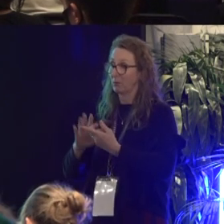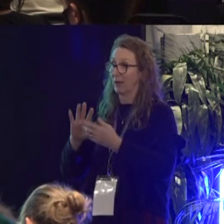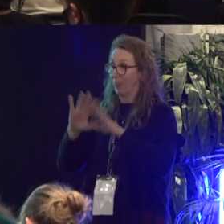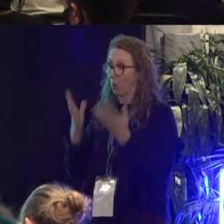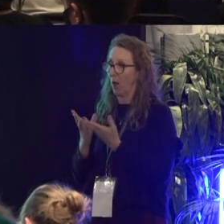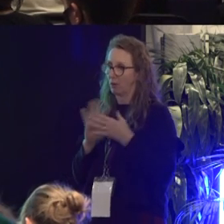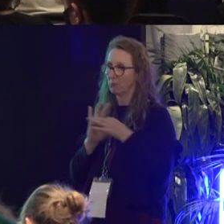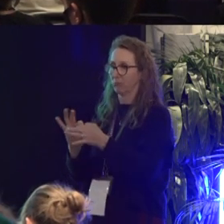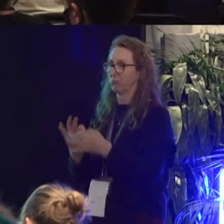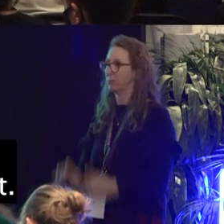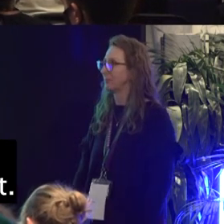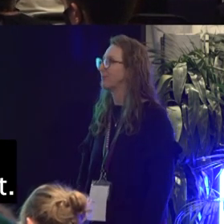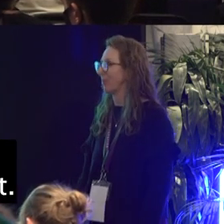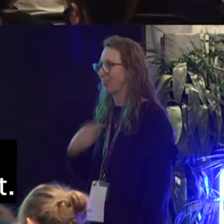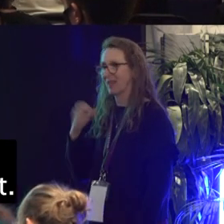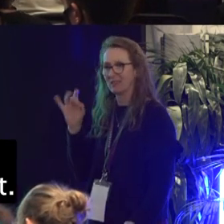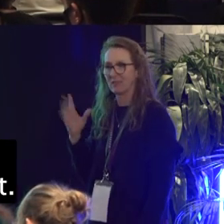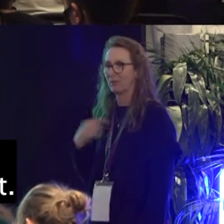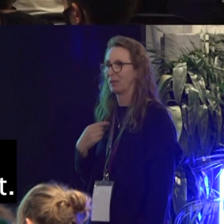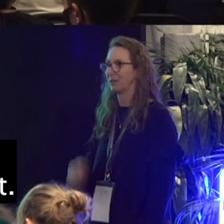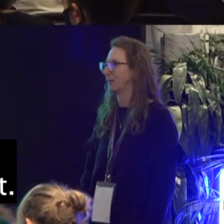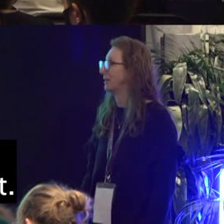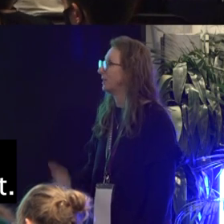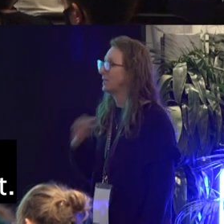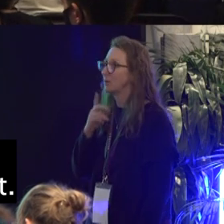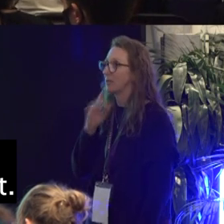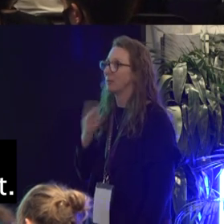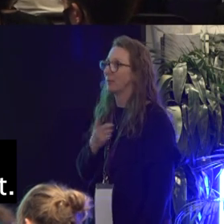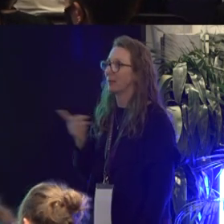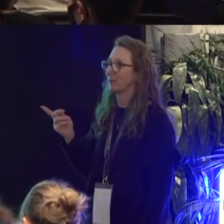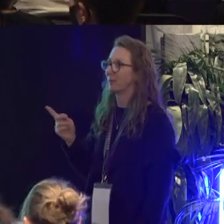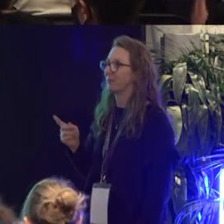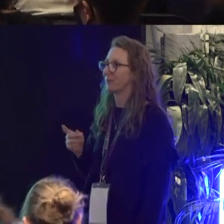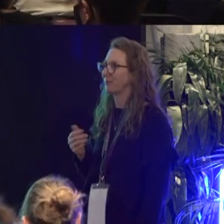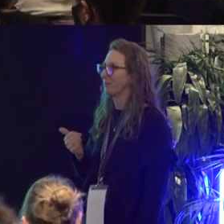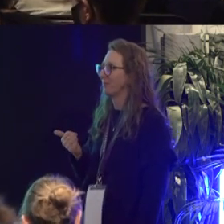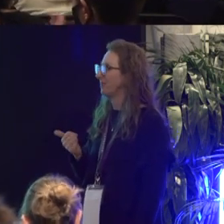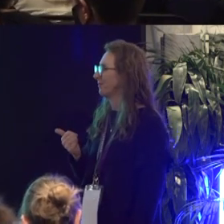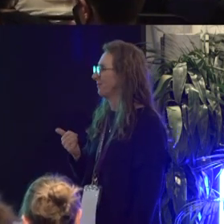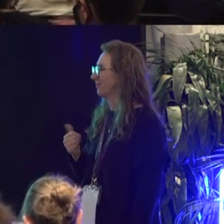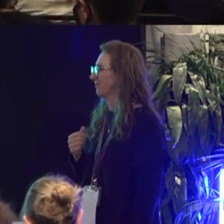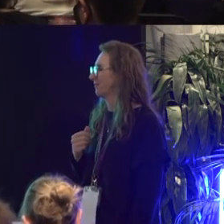together. Yeah, that's me. And we need to say something about what happens next.